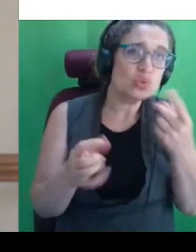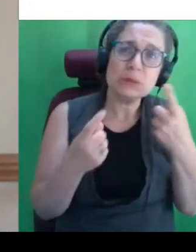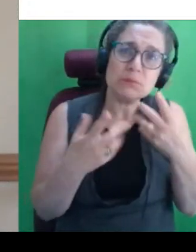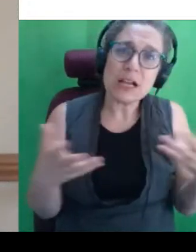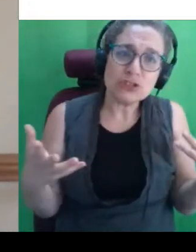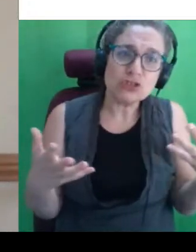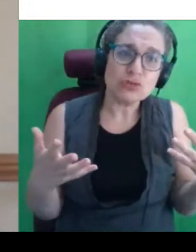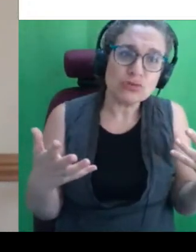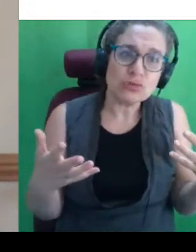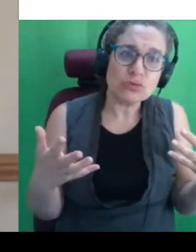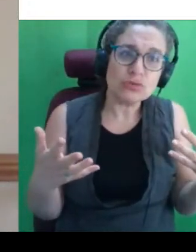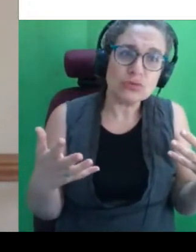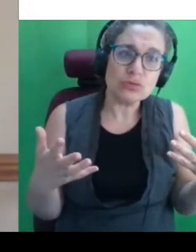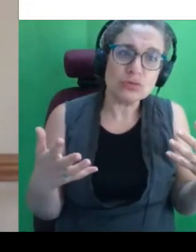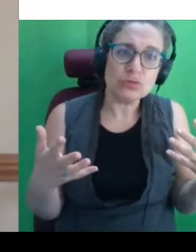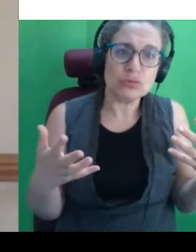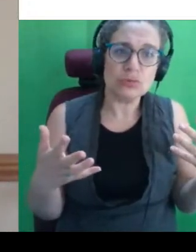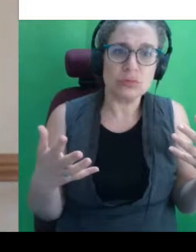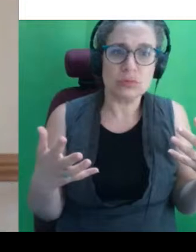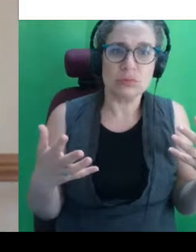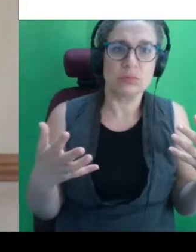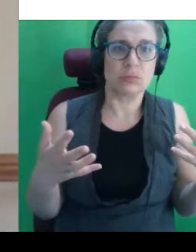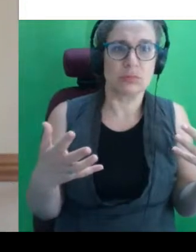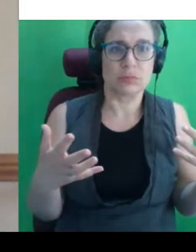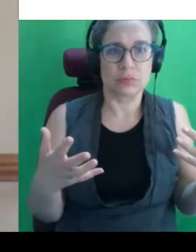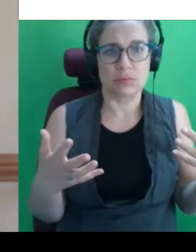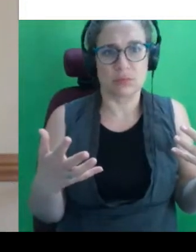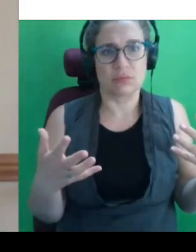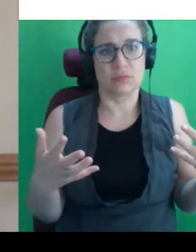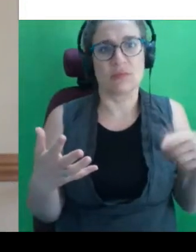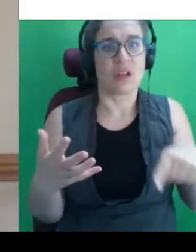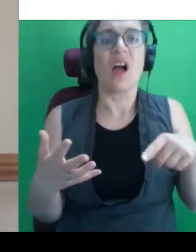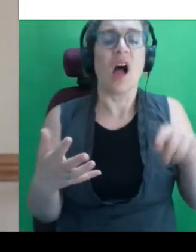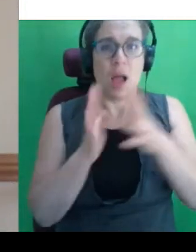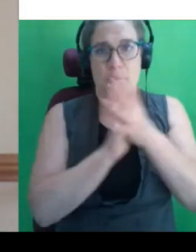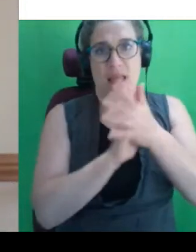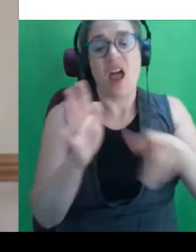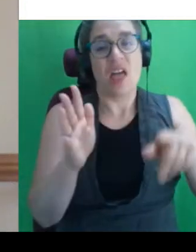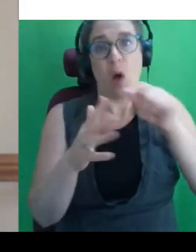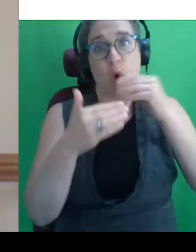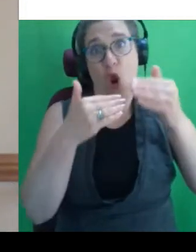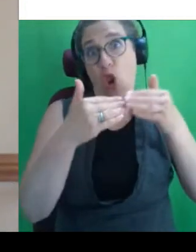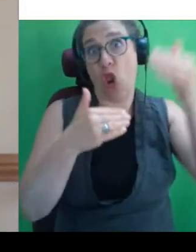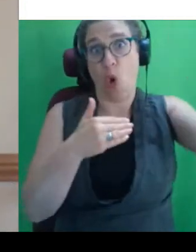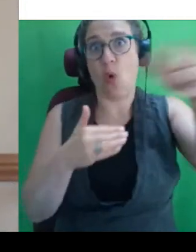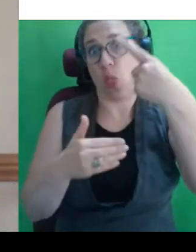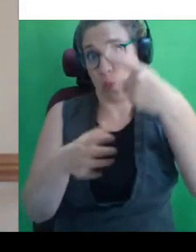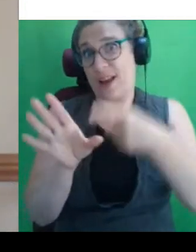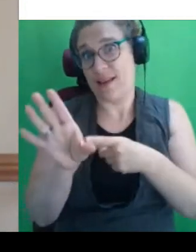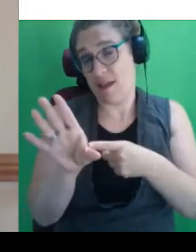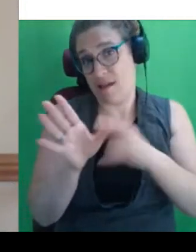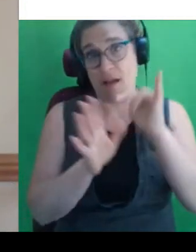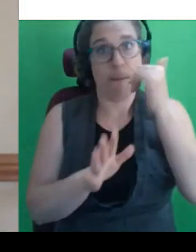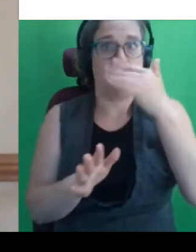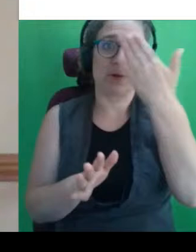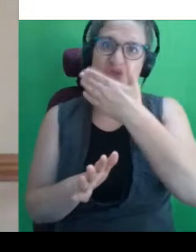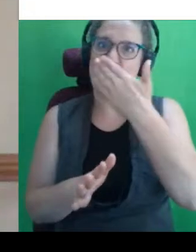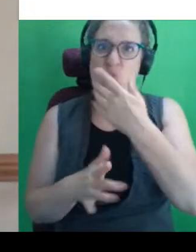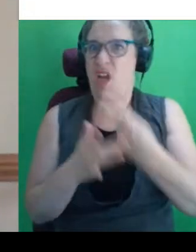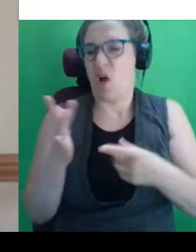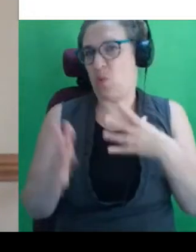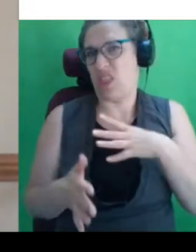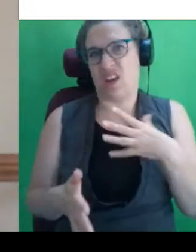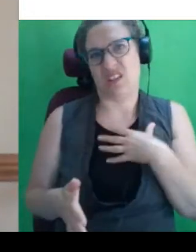as daily, then they will last longer than the year. So you may find that school may only need one for a few